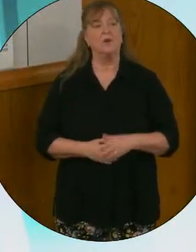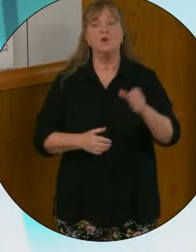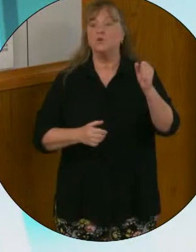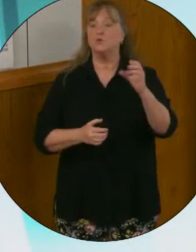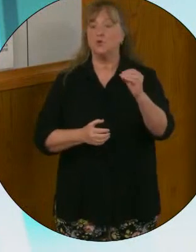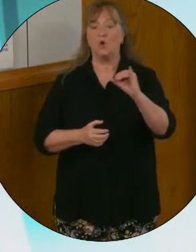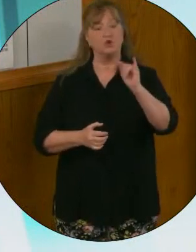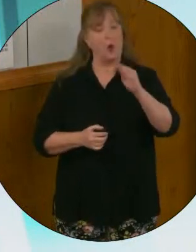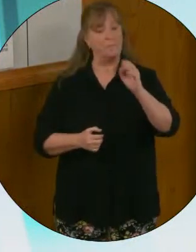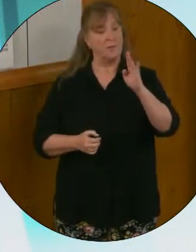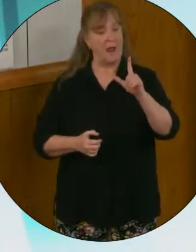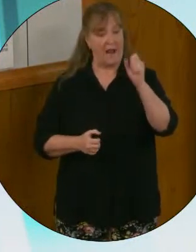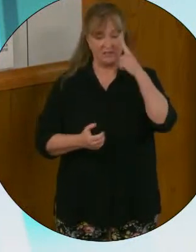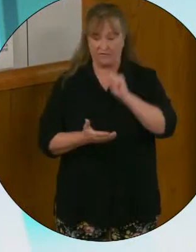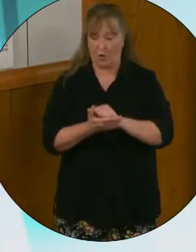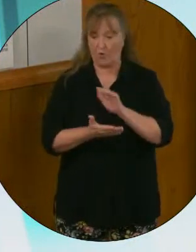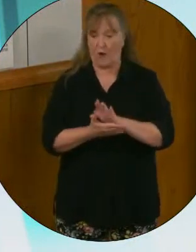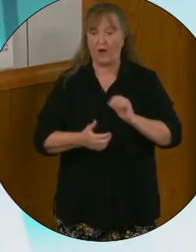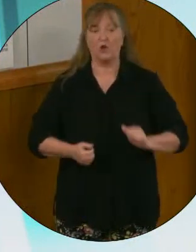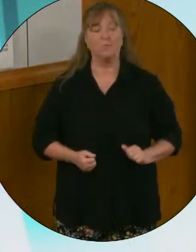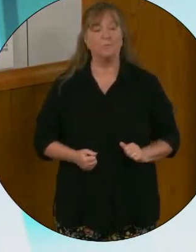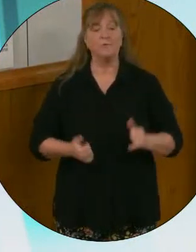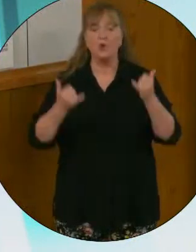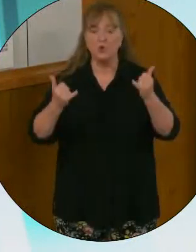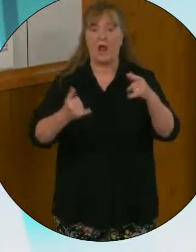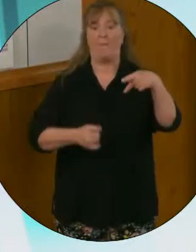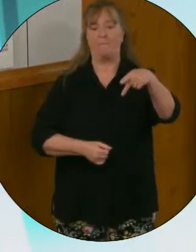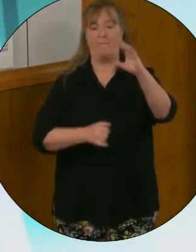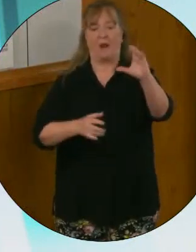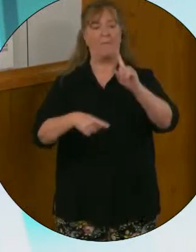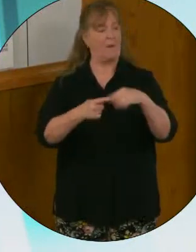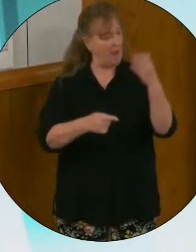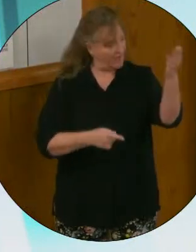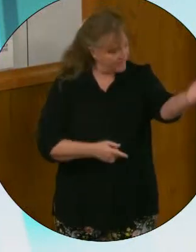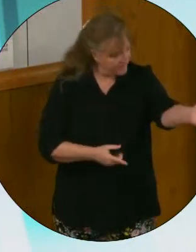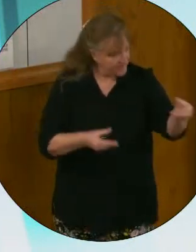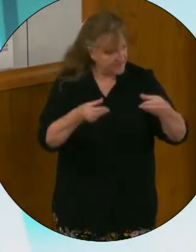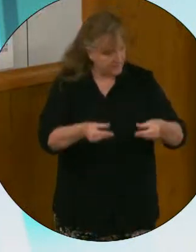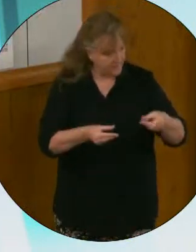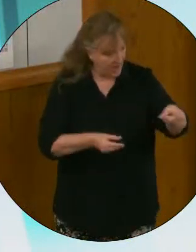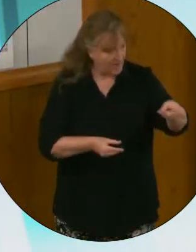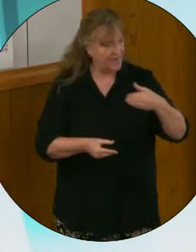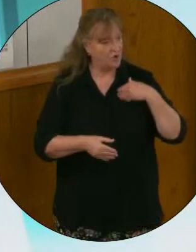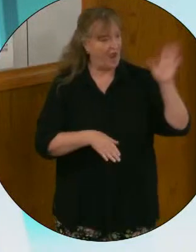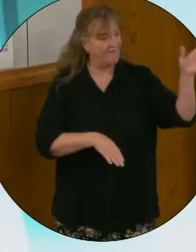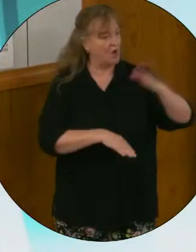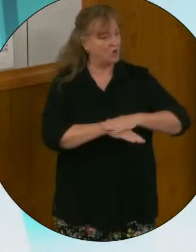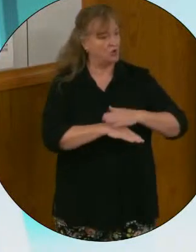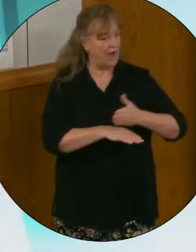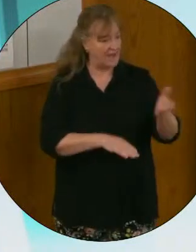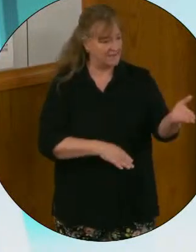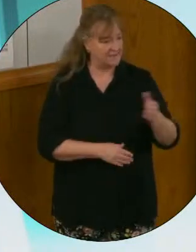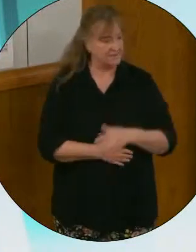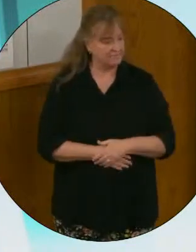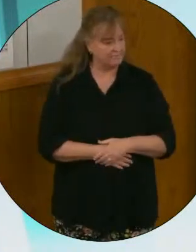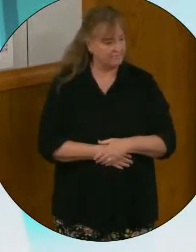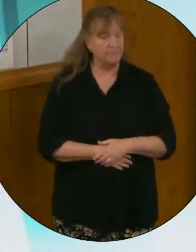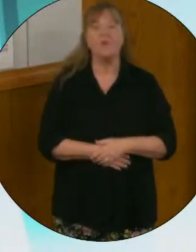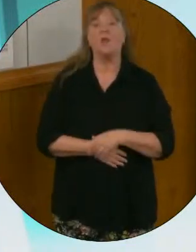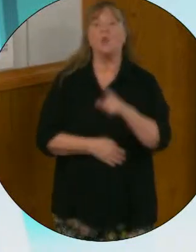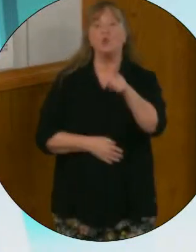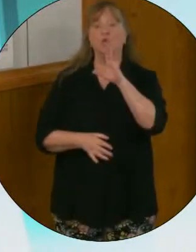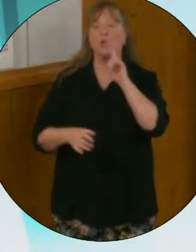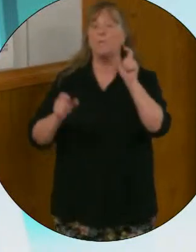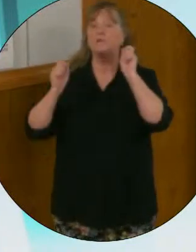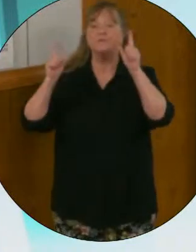So James Bayless for the record. So now we're at public comment about this packet that you guys have on your desk. You'll be